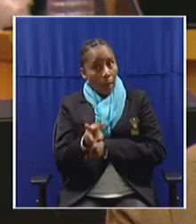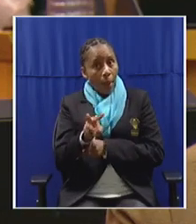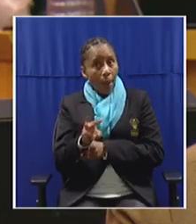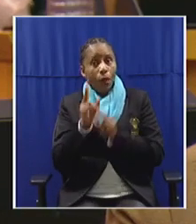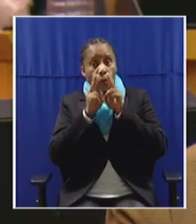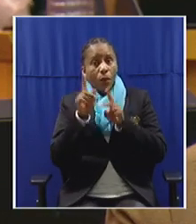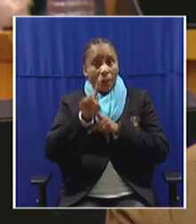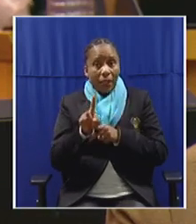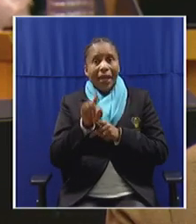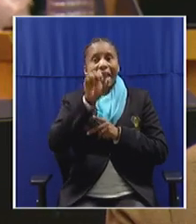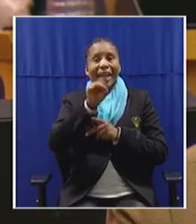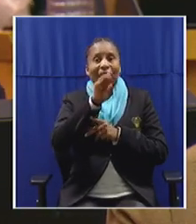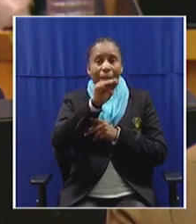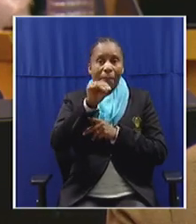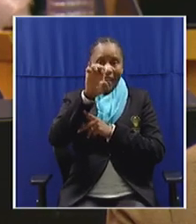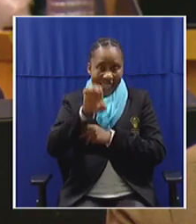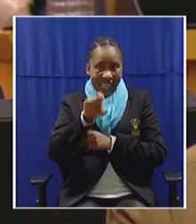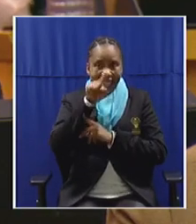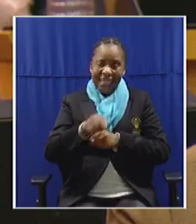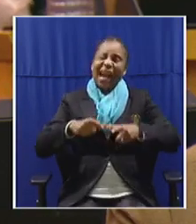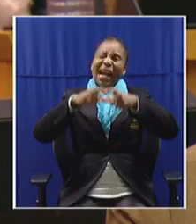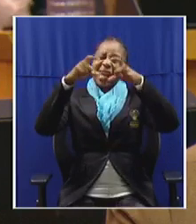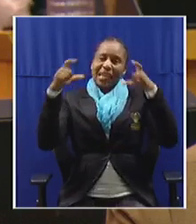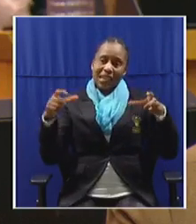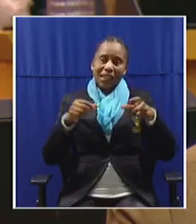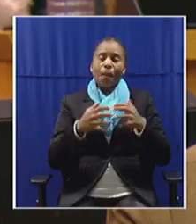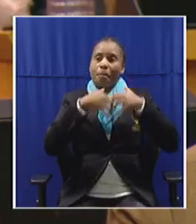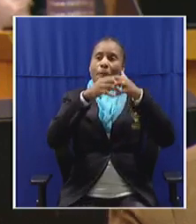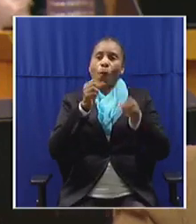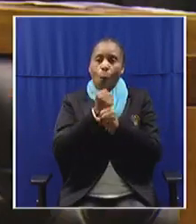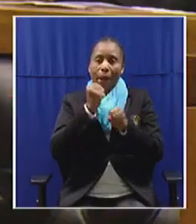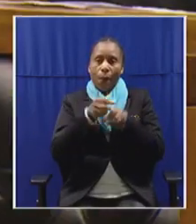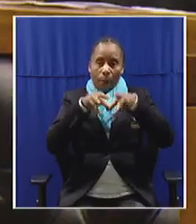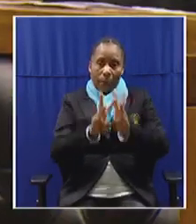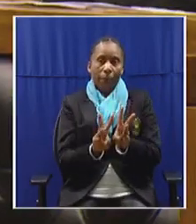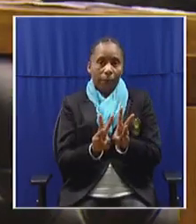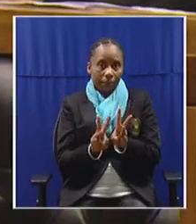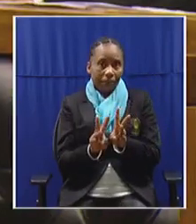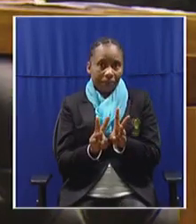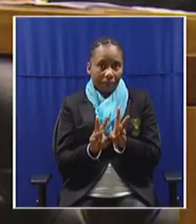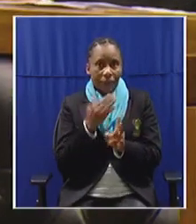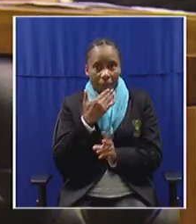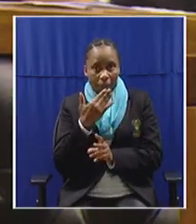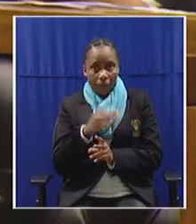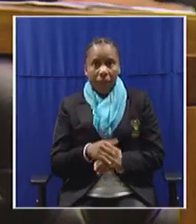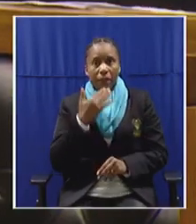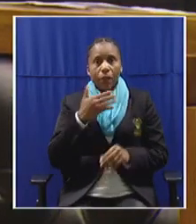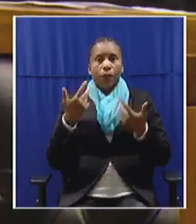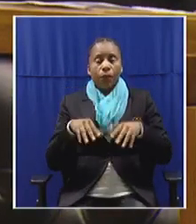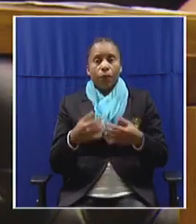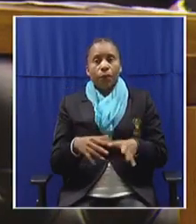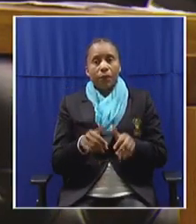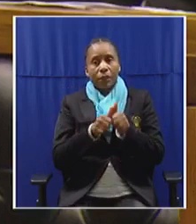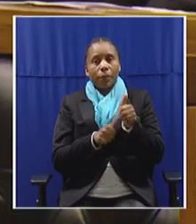that SMEs are the greatest job creation mechanisms? Thank you. Thank you very much.